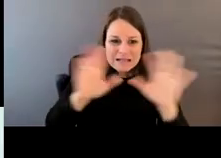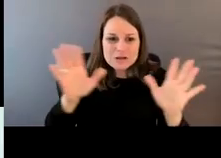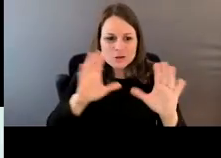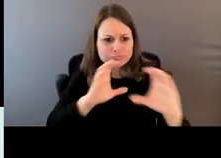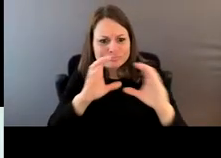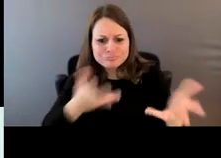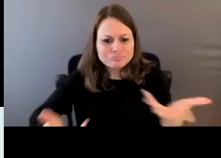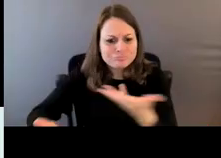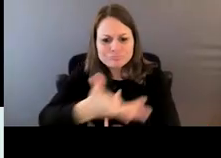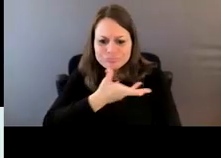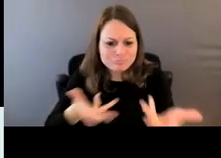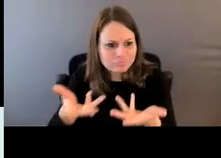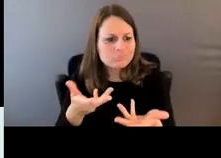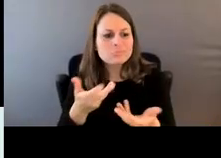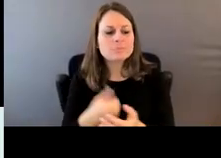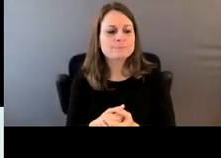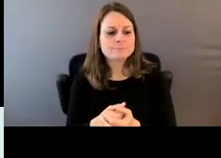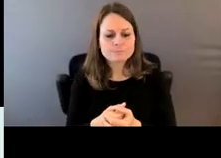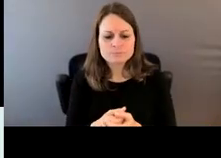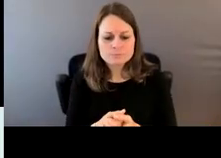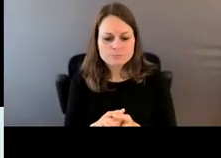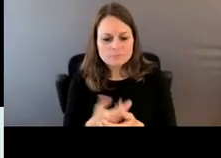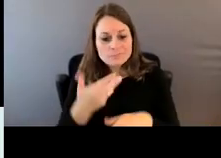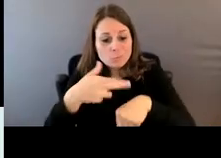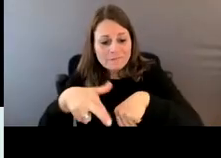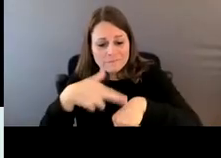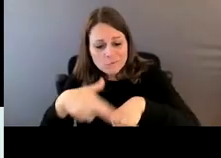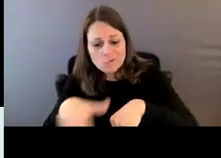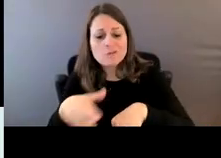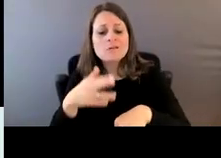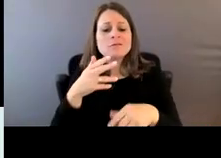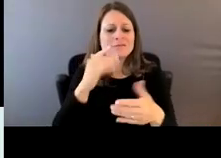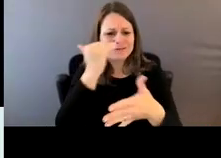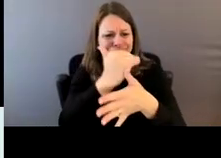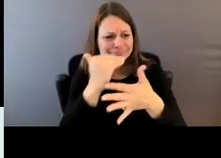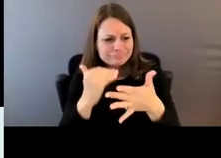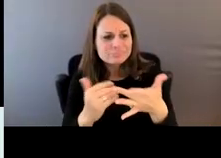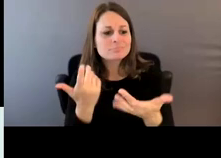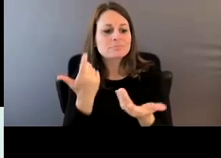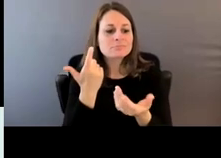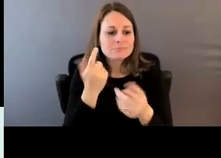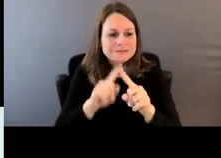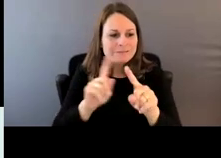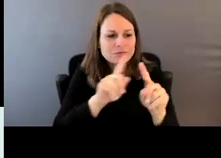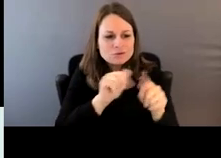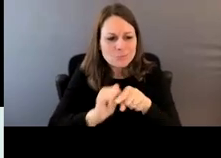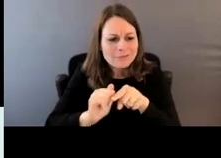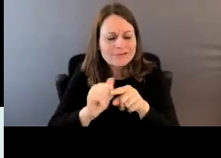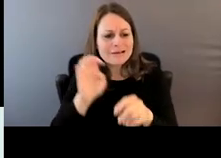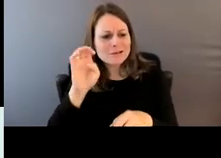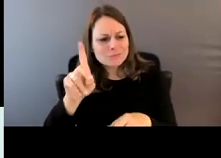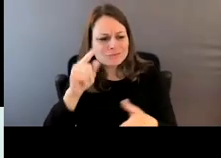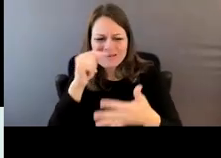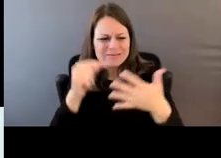referrals. And we also collaborate with other agencies to provide peer support and